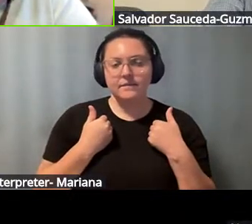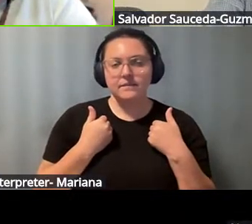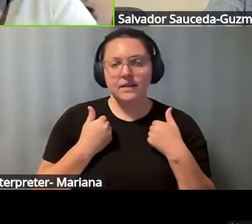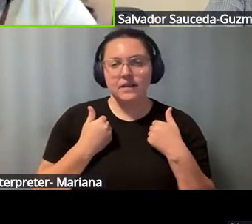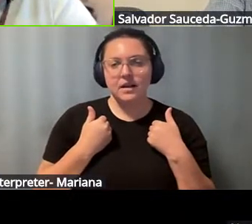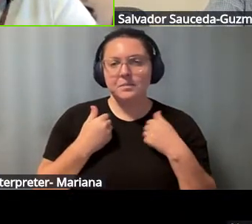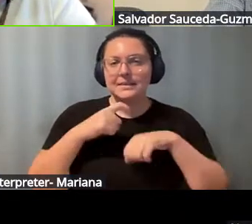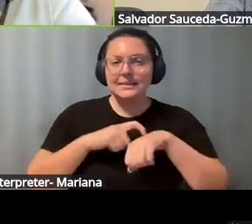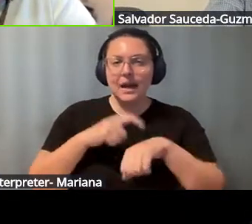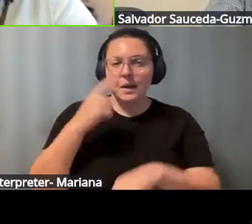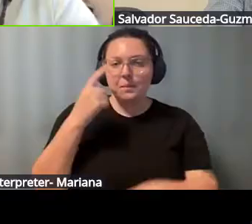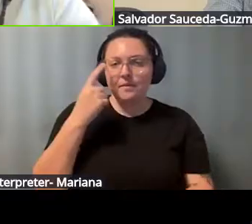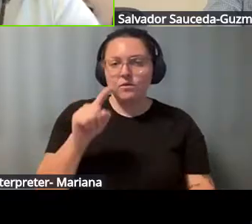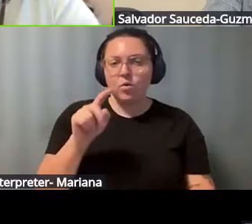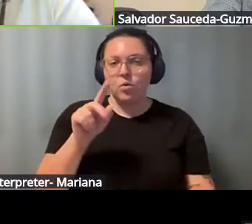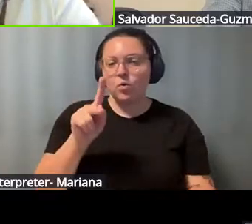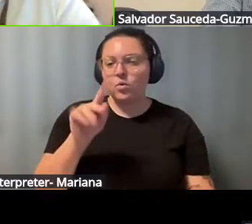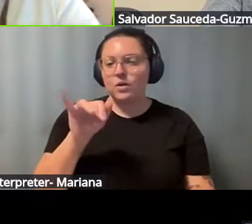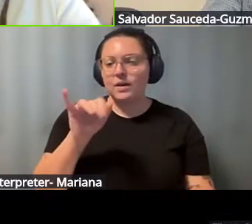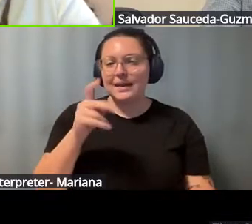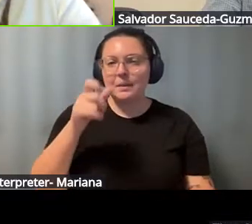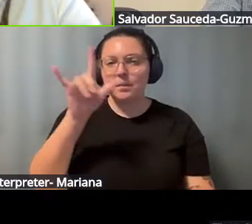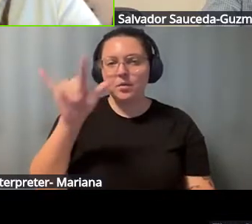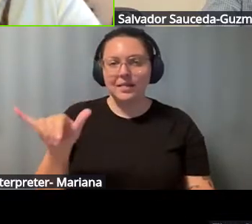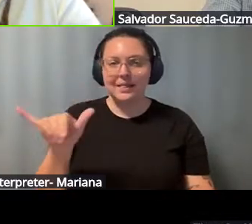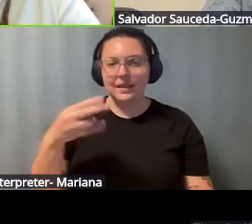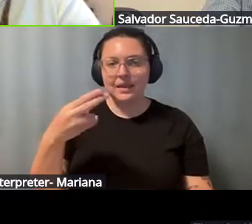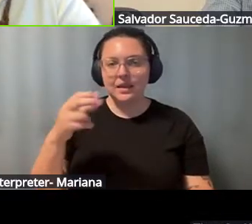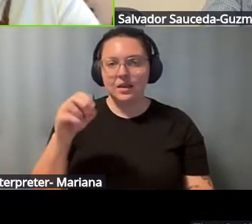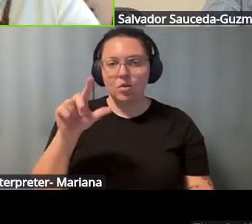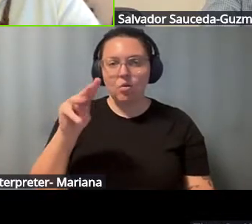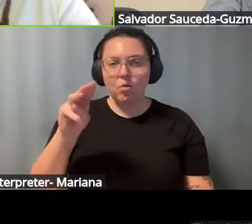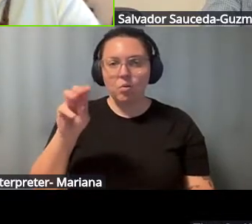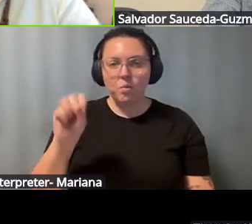time for Kimberly Holmes.